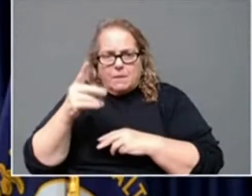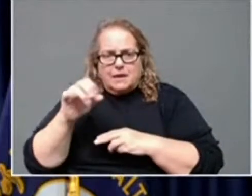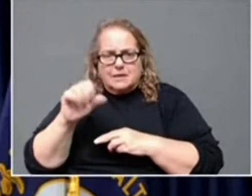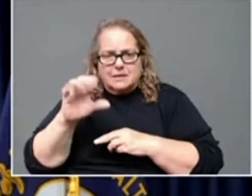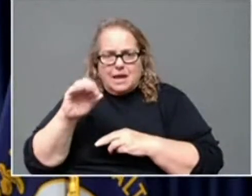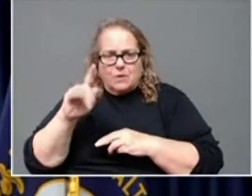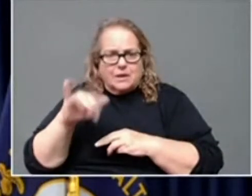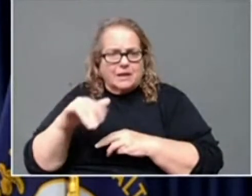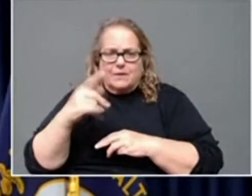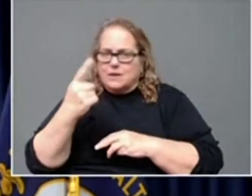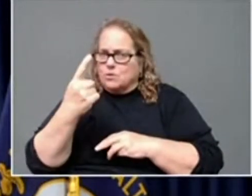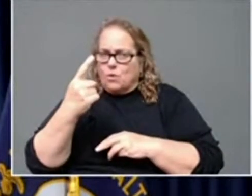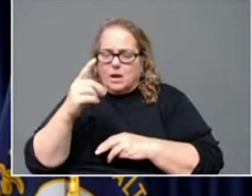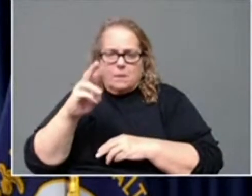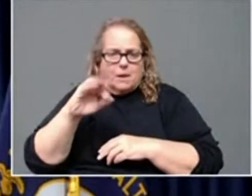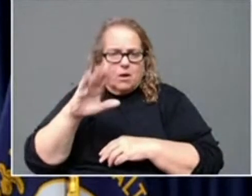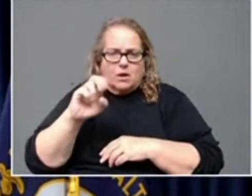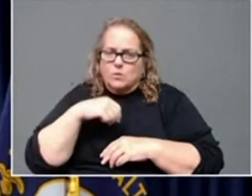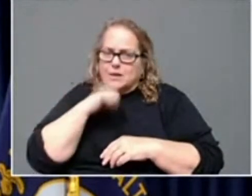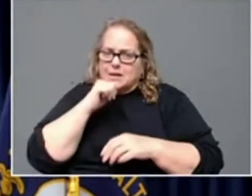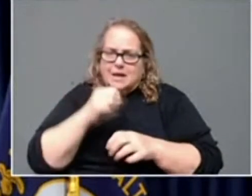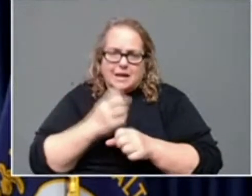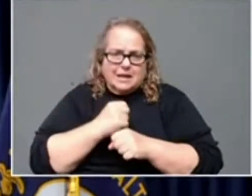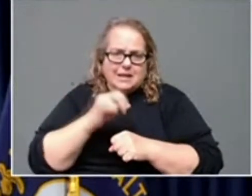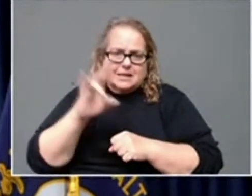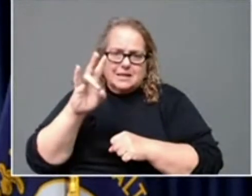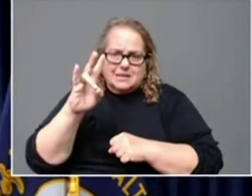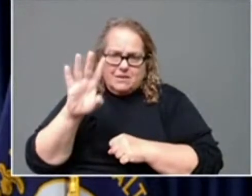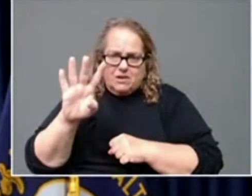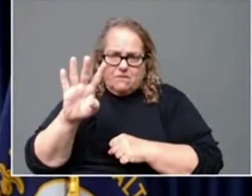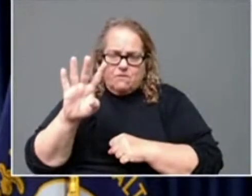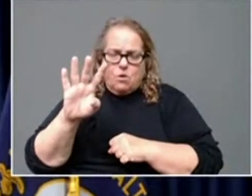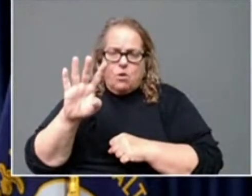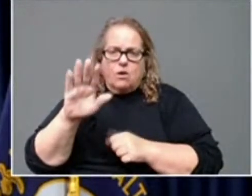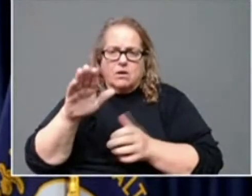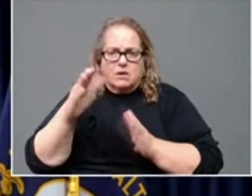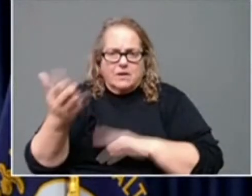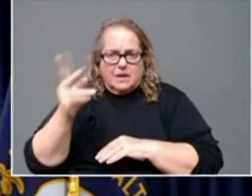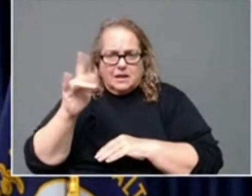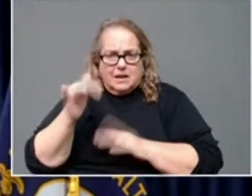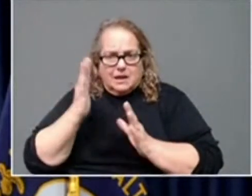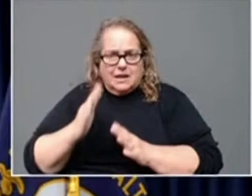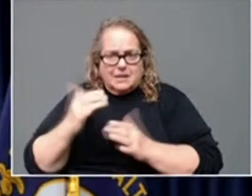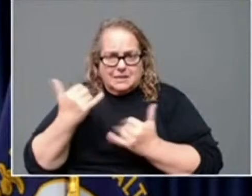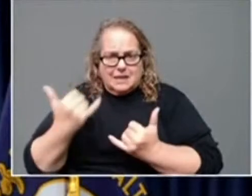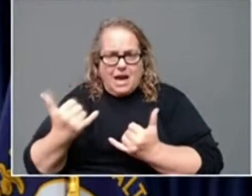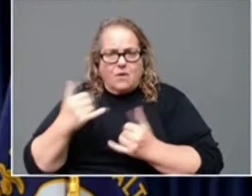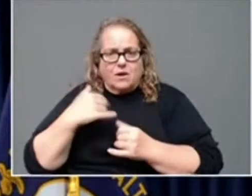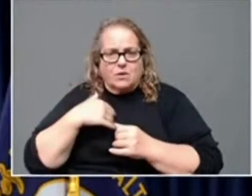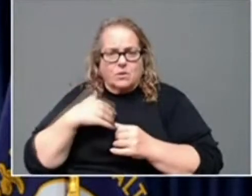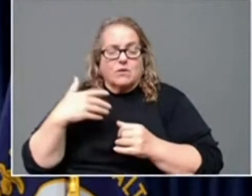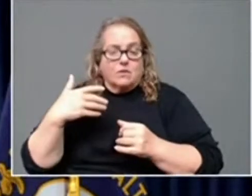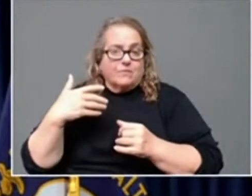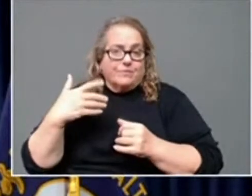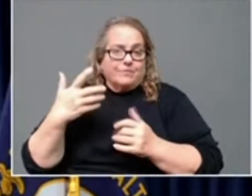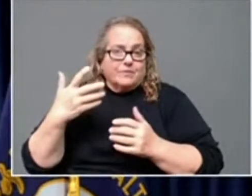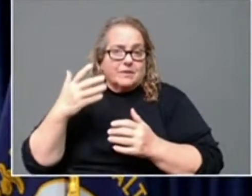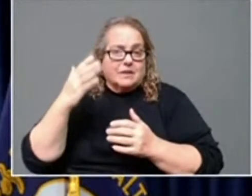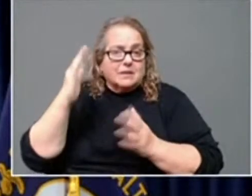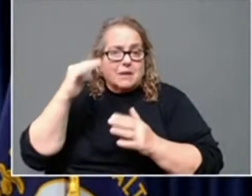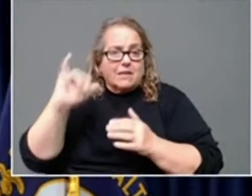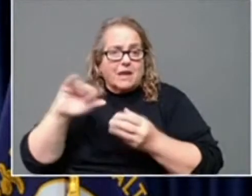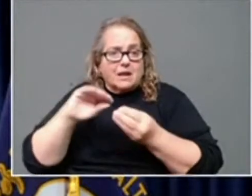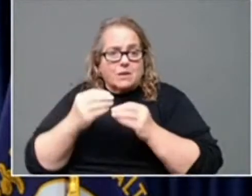get. 74 lost Kentuckians as of now, and that number is going to grow. So, Brittany, we could use some